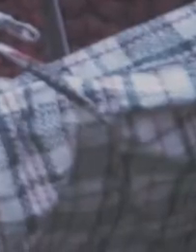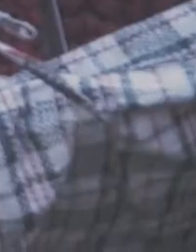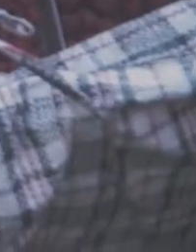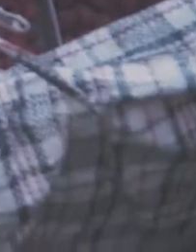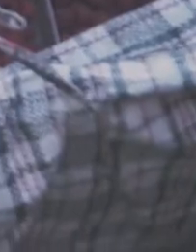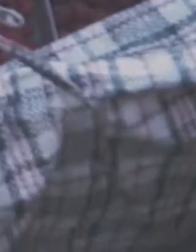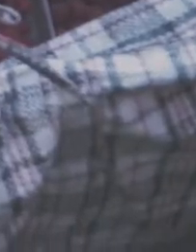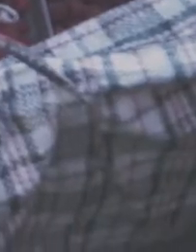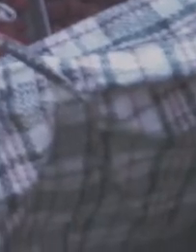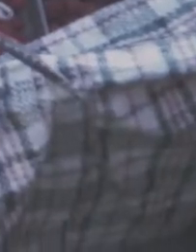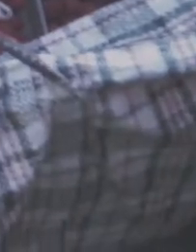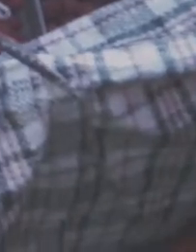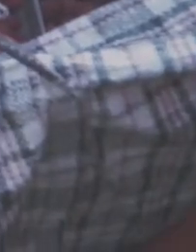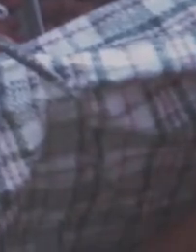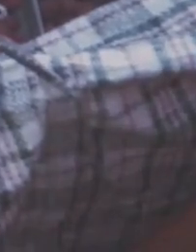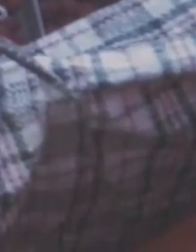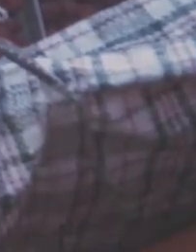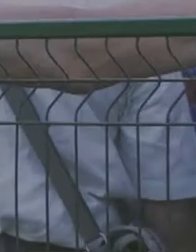foreign